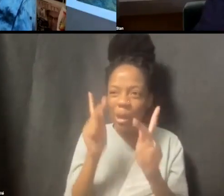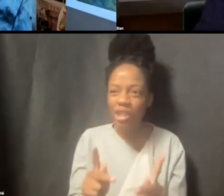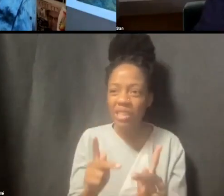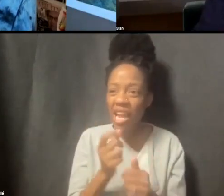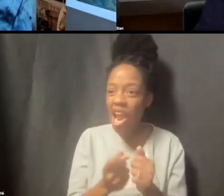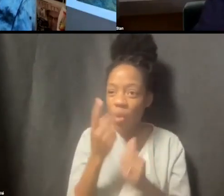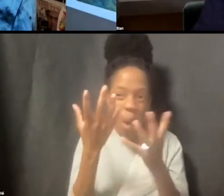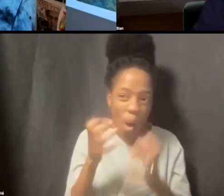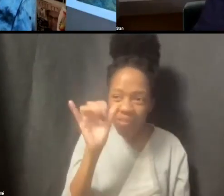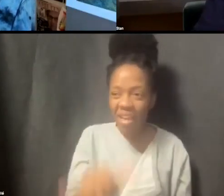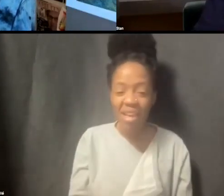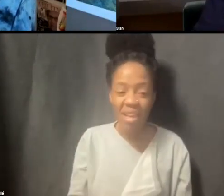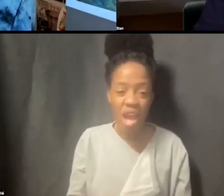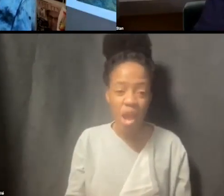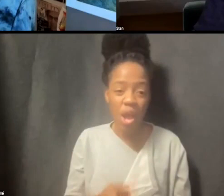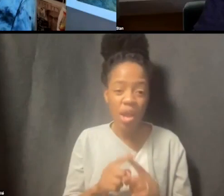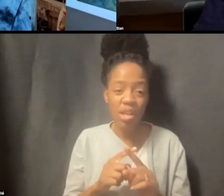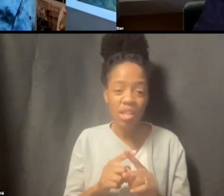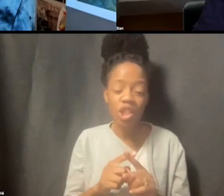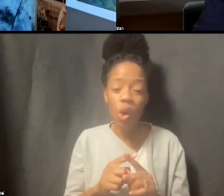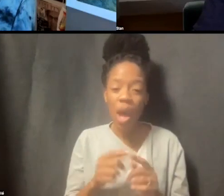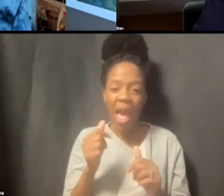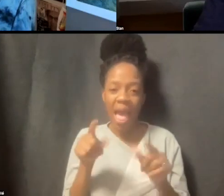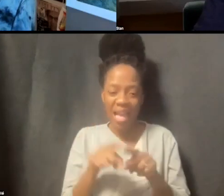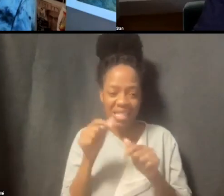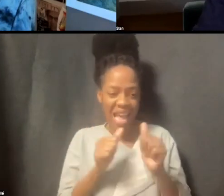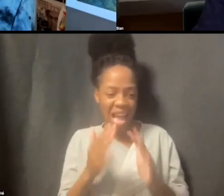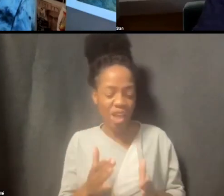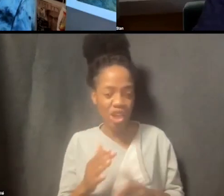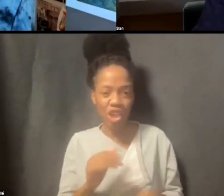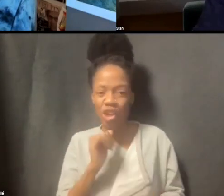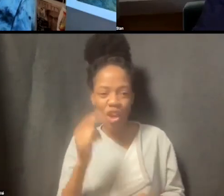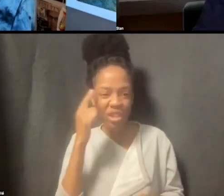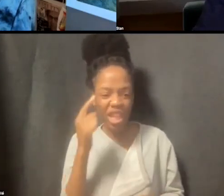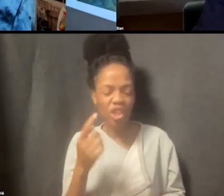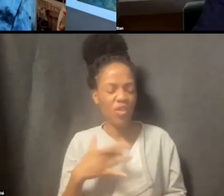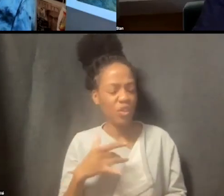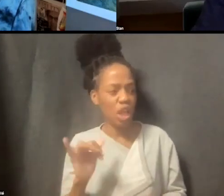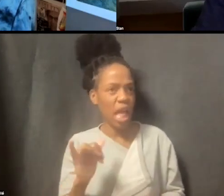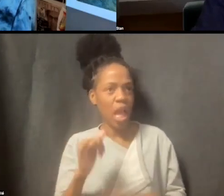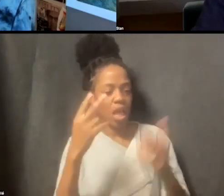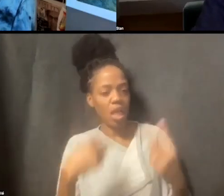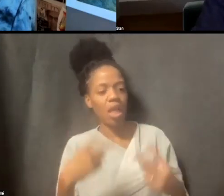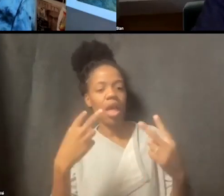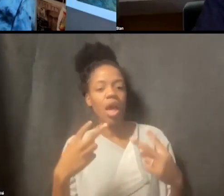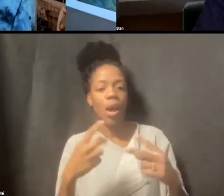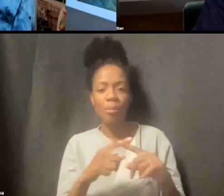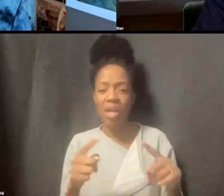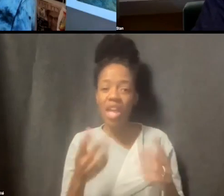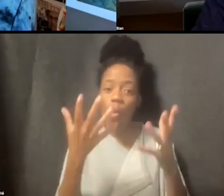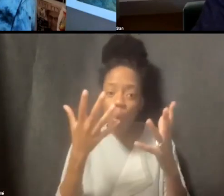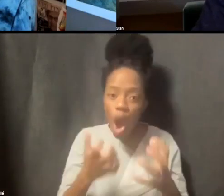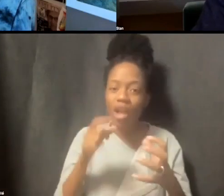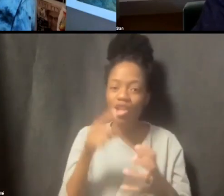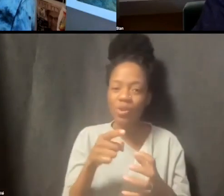I love that. Which you don't normally think. You know, you think they're going to be, you know, judging you and hating you. And no, they want you to